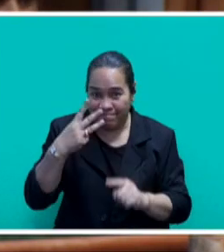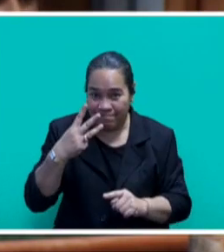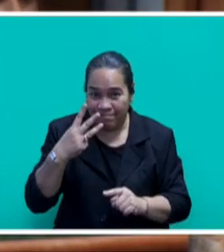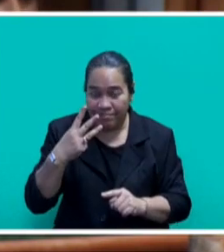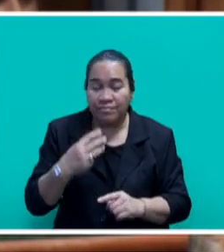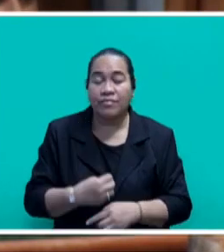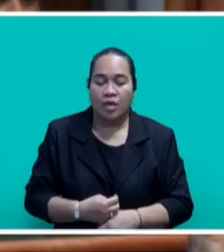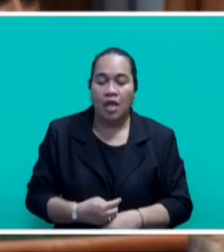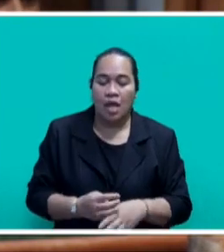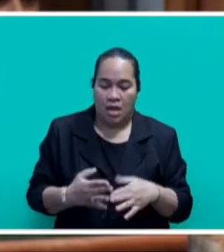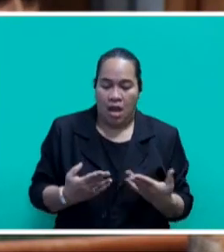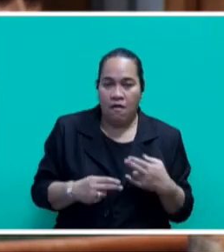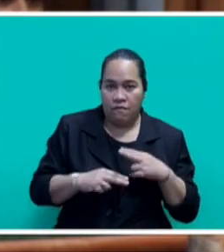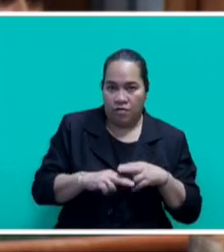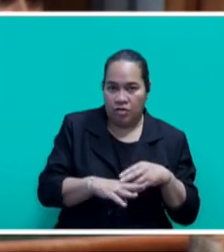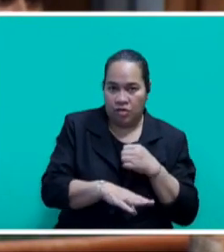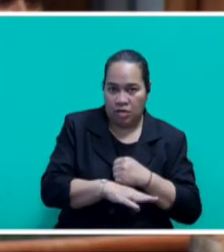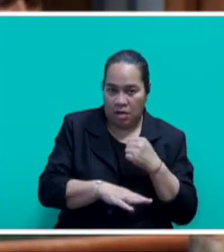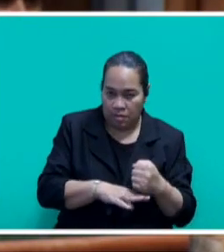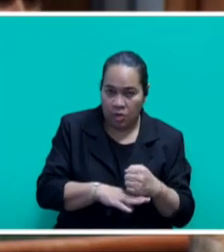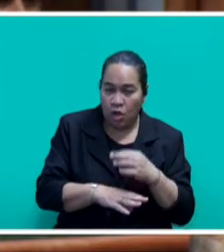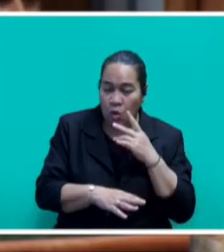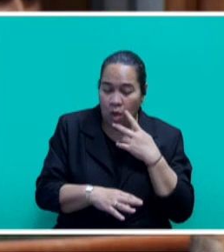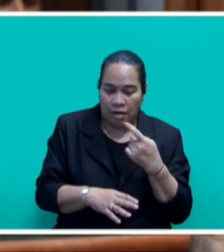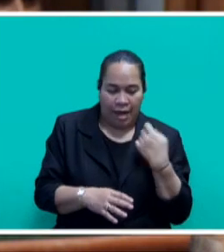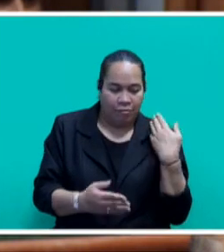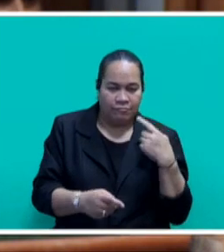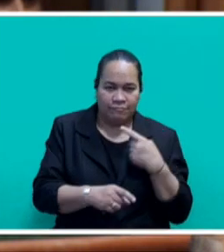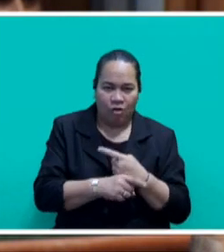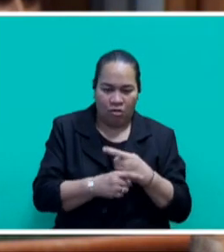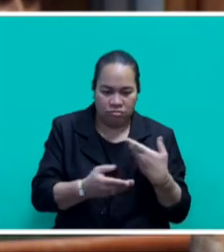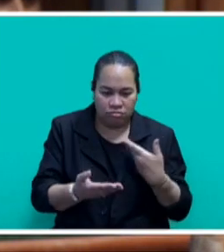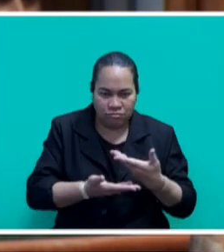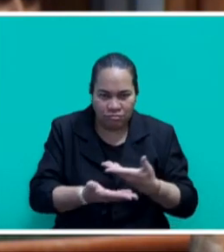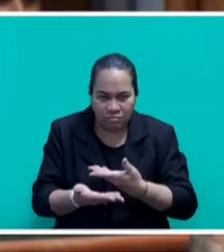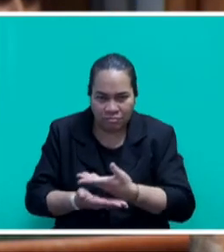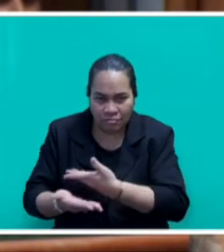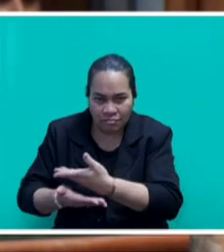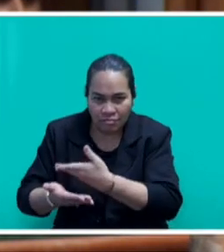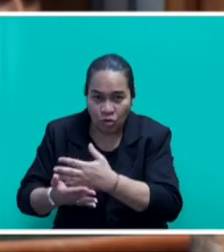that we should be finalizing over the next few weeks.